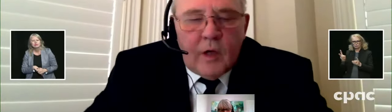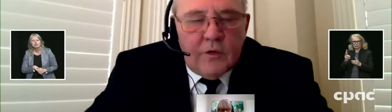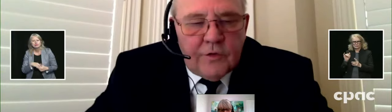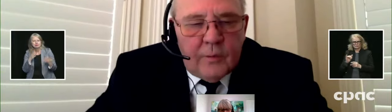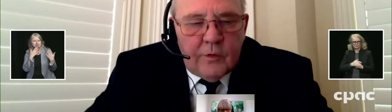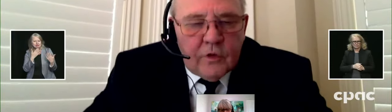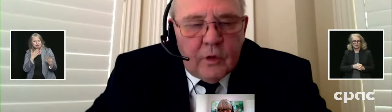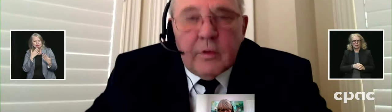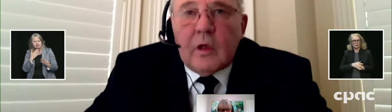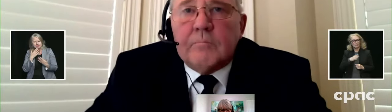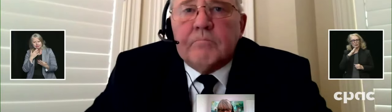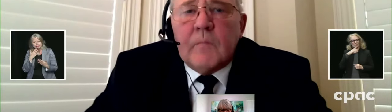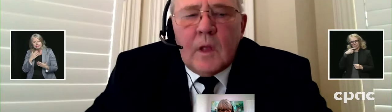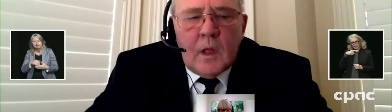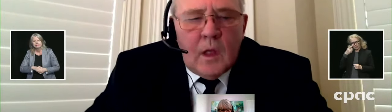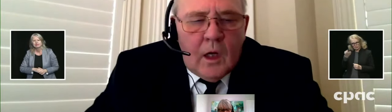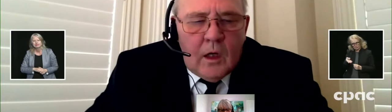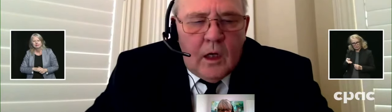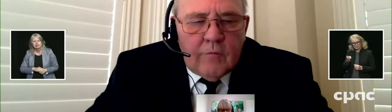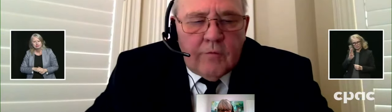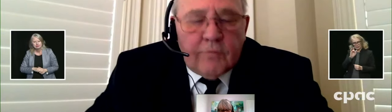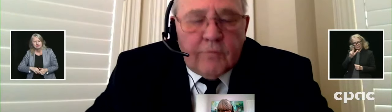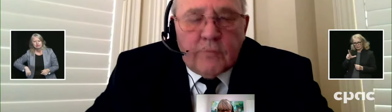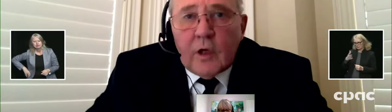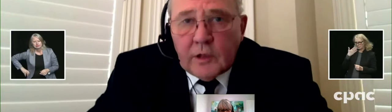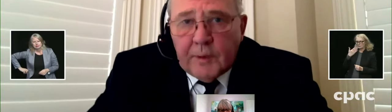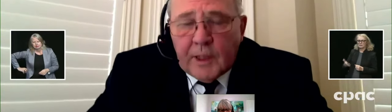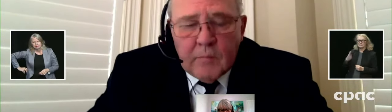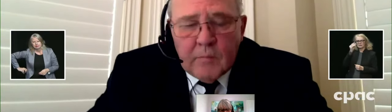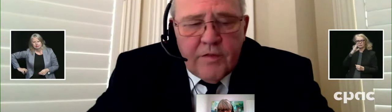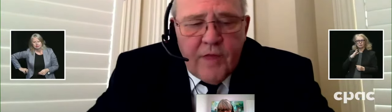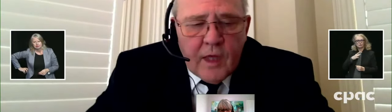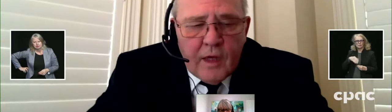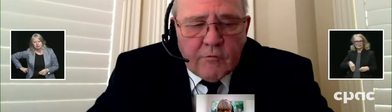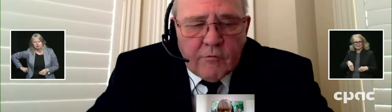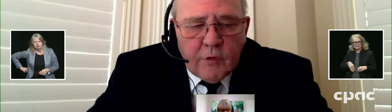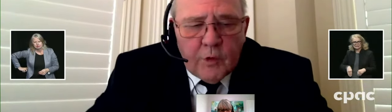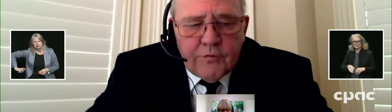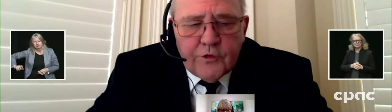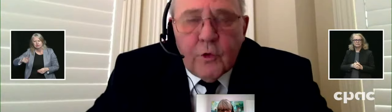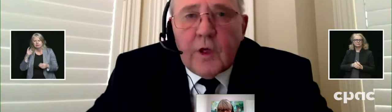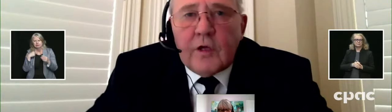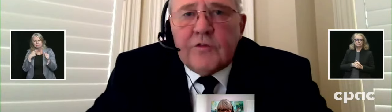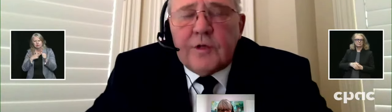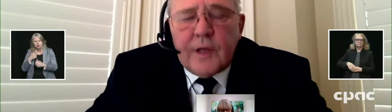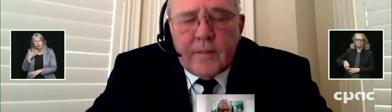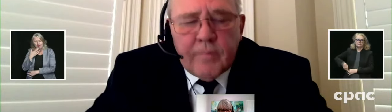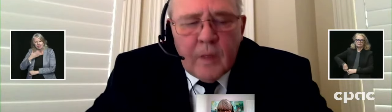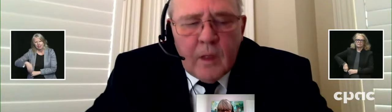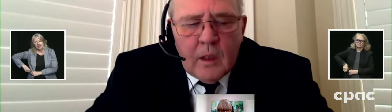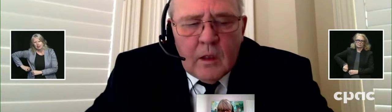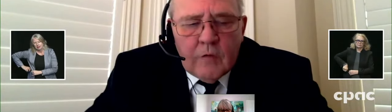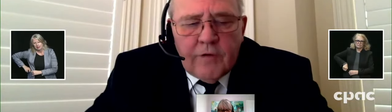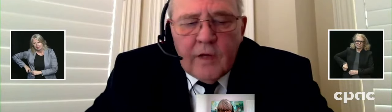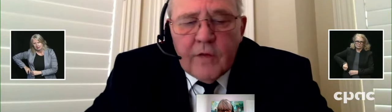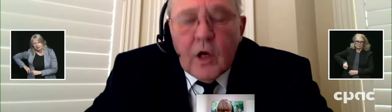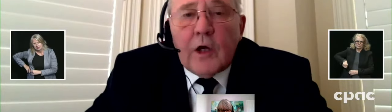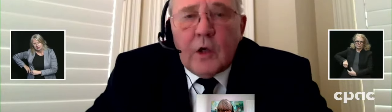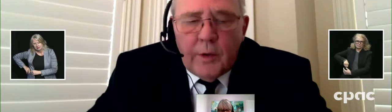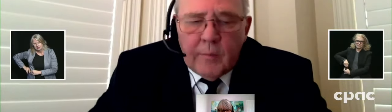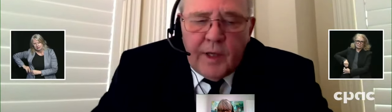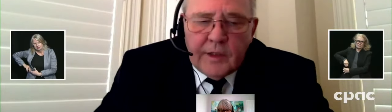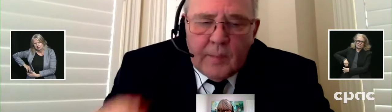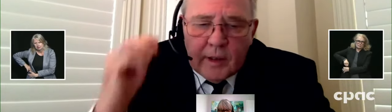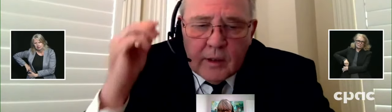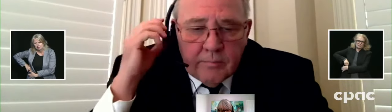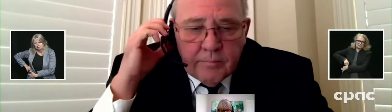Well, thank you very much, Minister LeBlanc. First of all, I'd like to begin by thanking everyone for joining us today. Fighting the